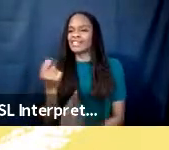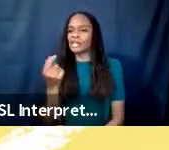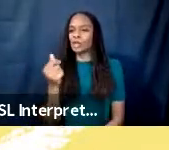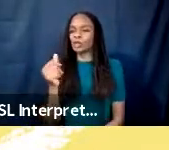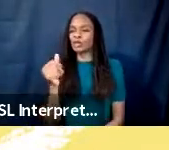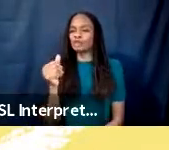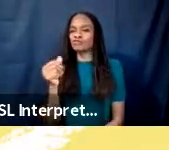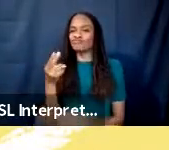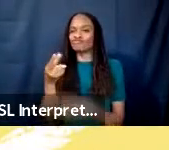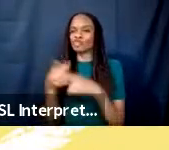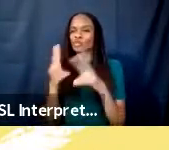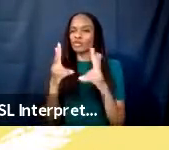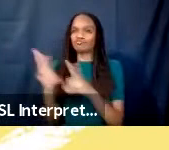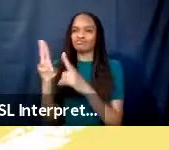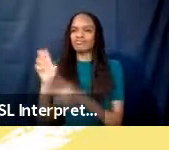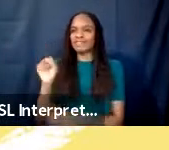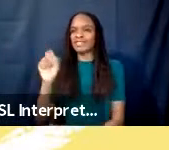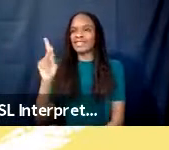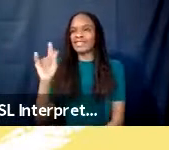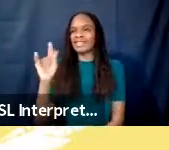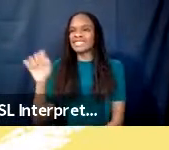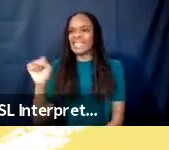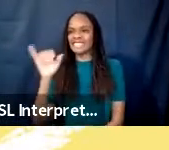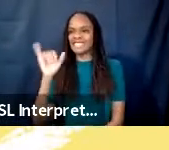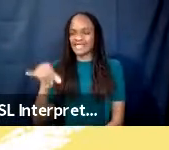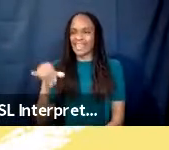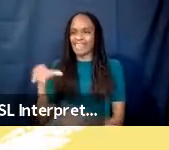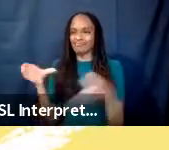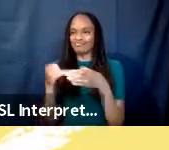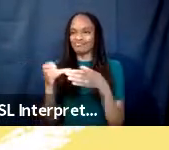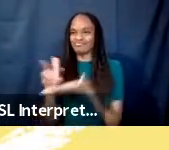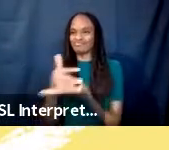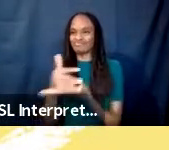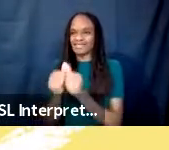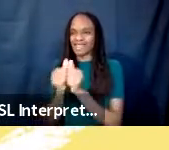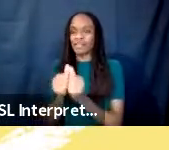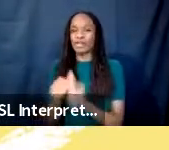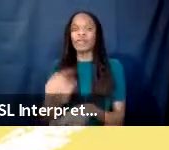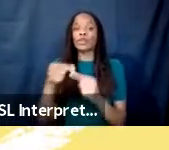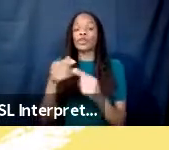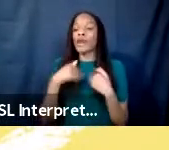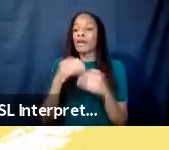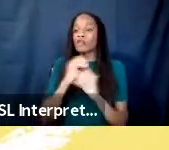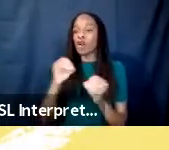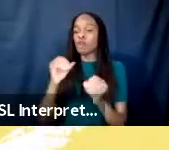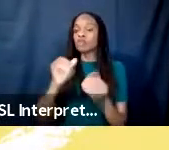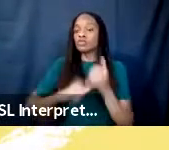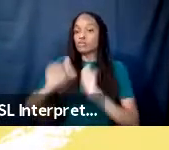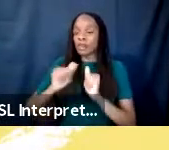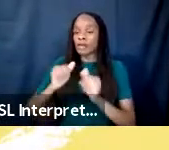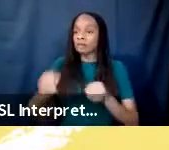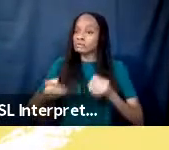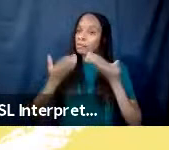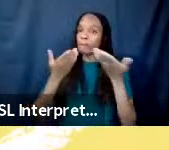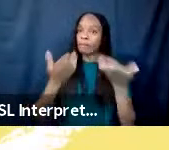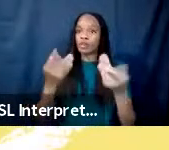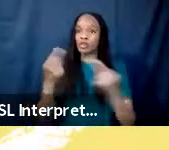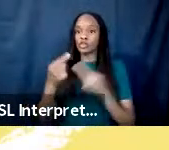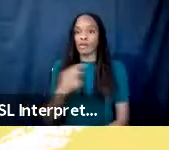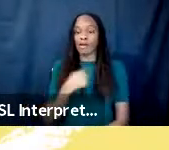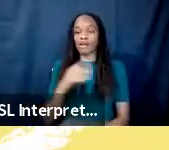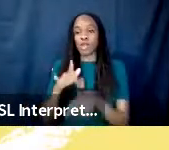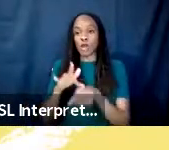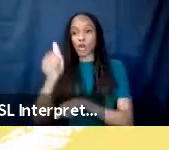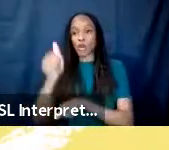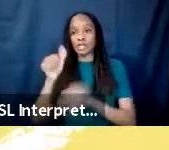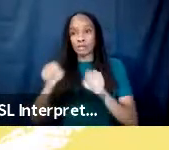pieces that go together. When you have a non-dramatic new media project, we definitely encourage you to submit it as early as possible so we can take a